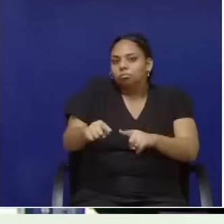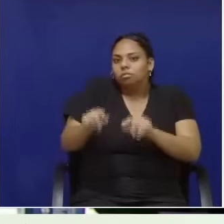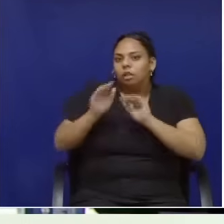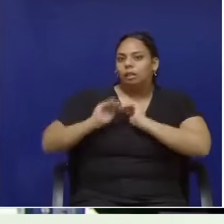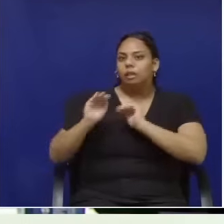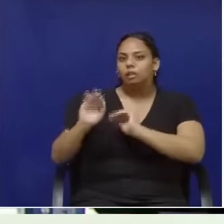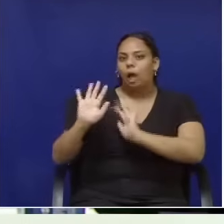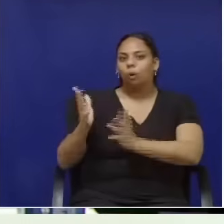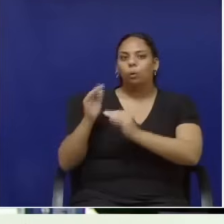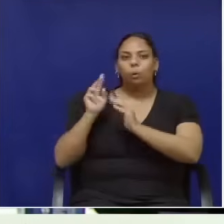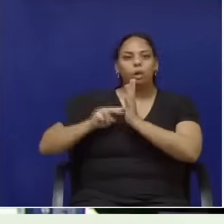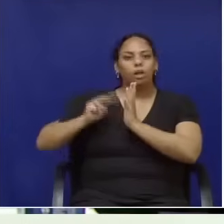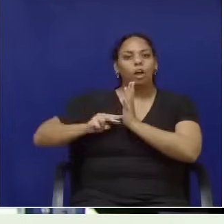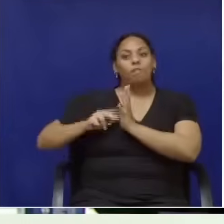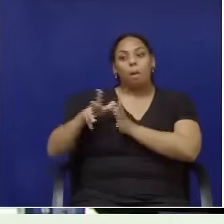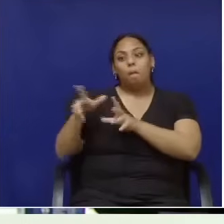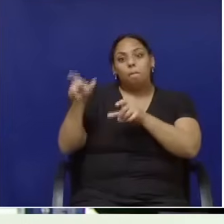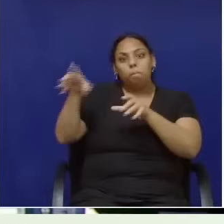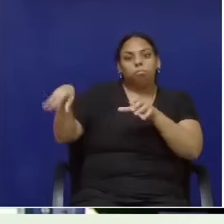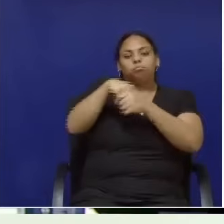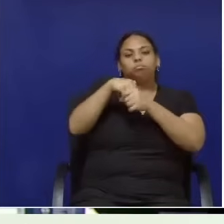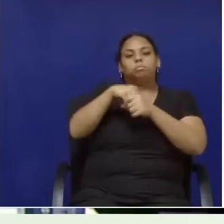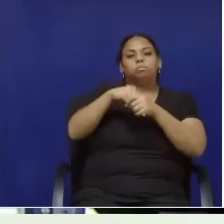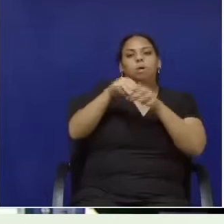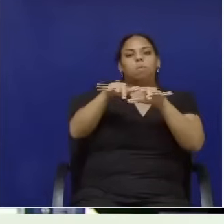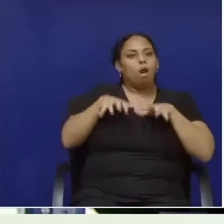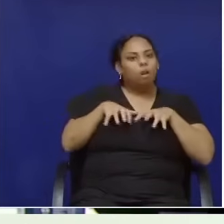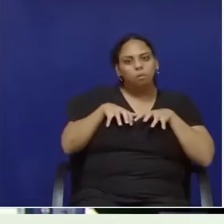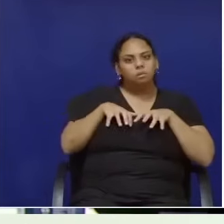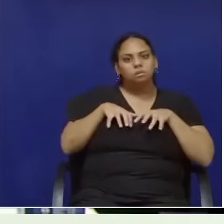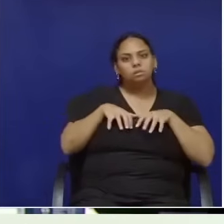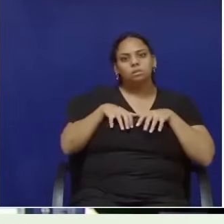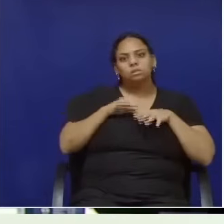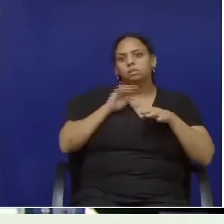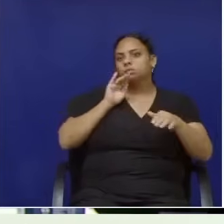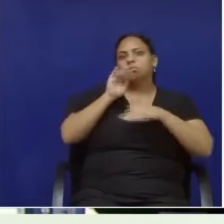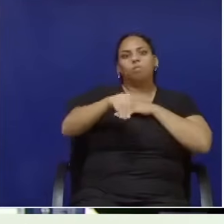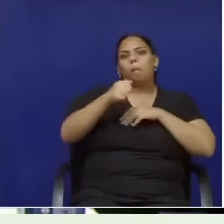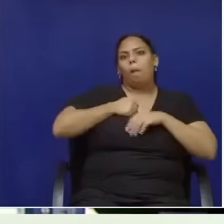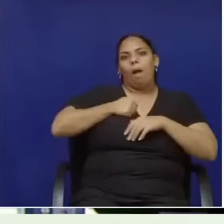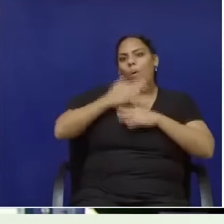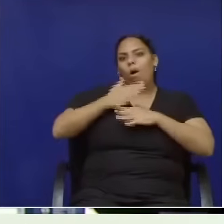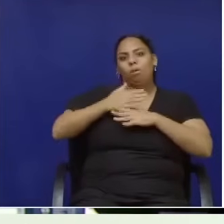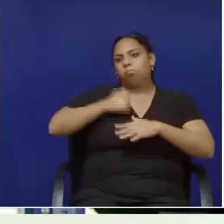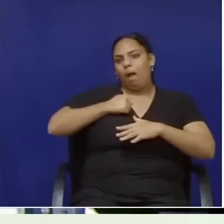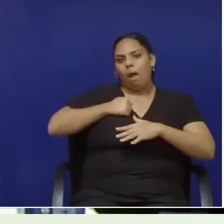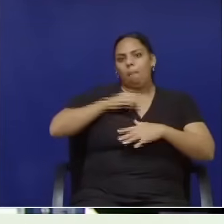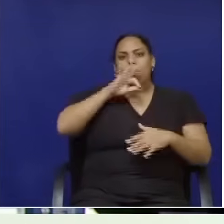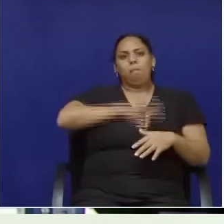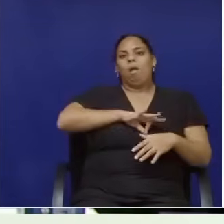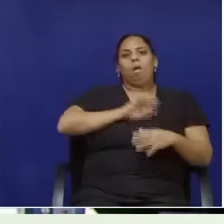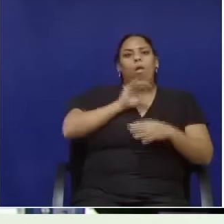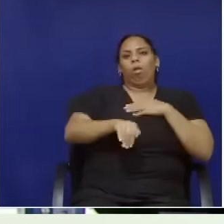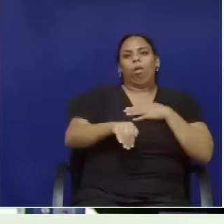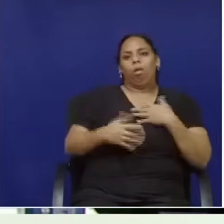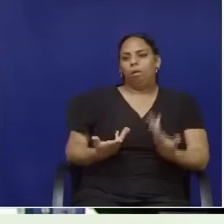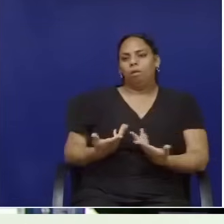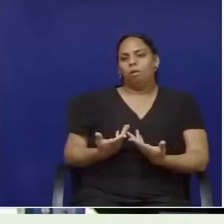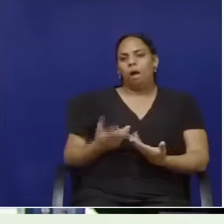read as a member of Parliament, honestly speaking. It's beyond my job and beyond my pay grade.